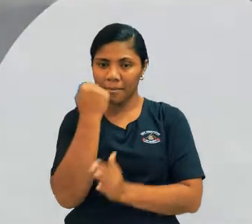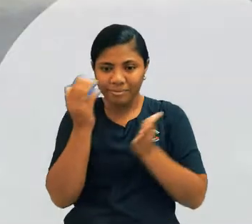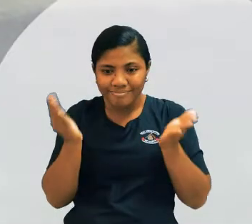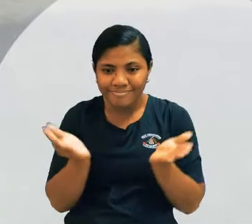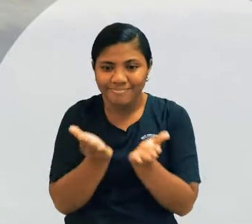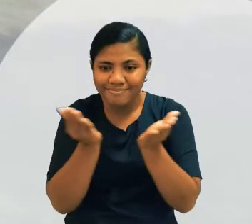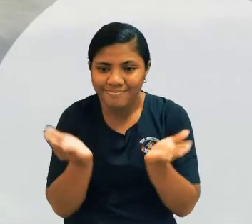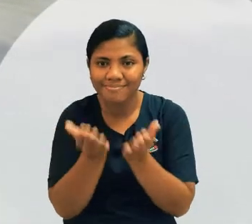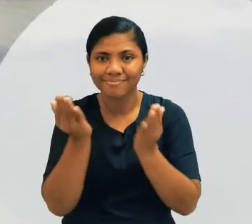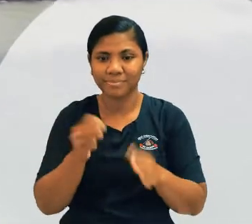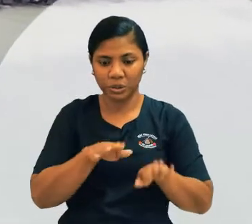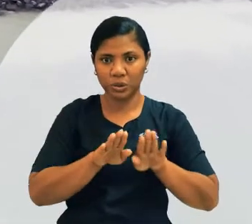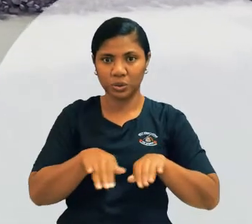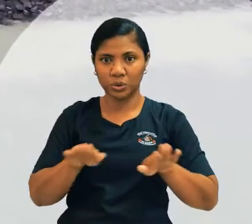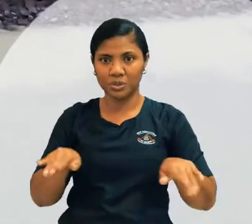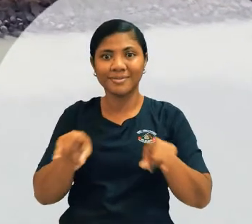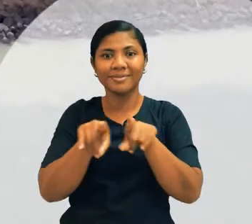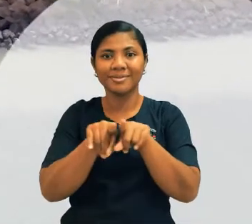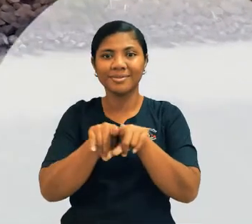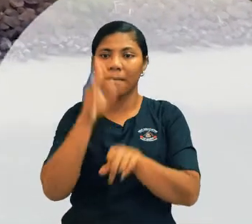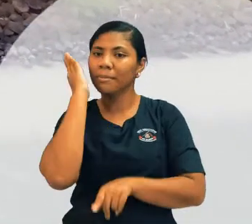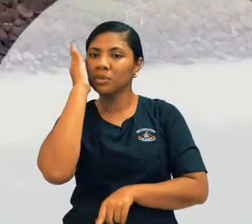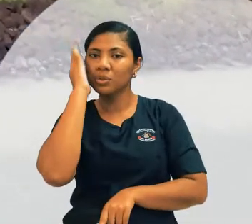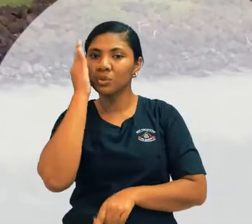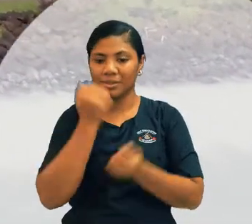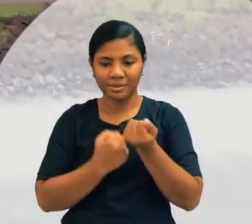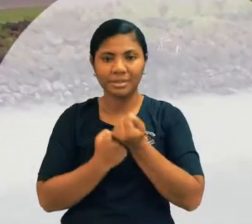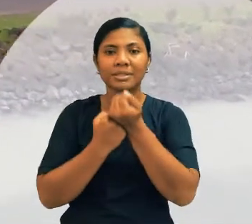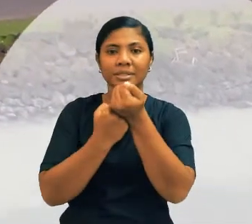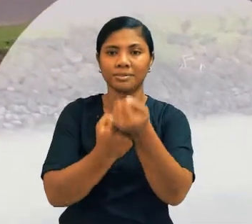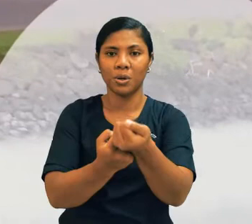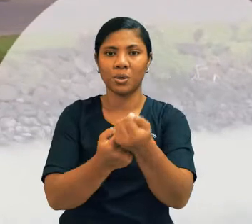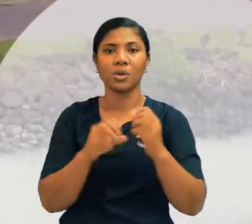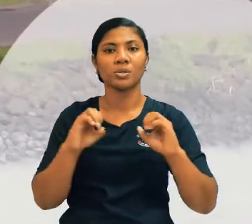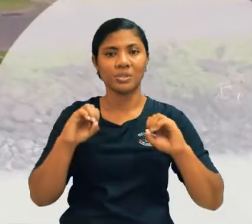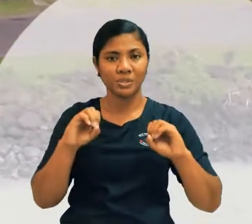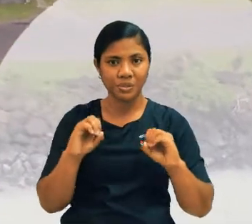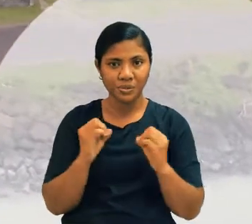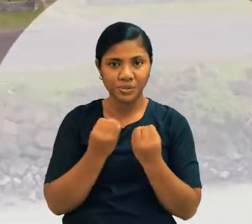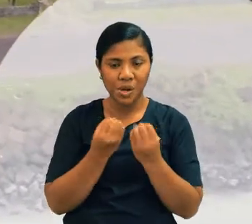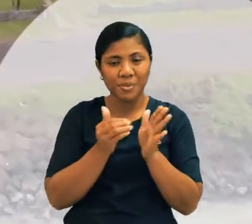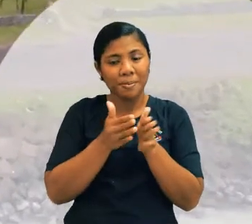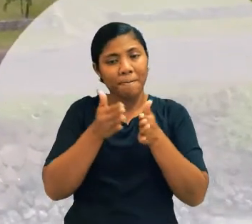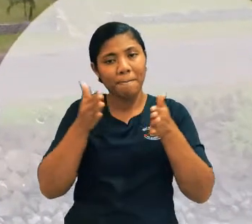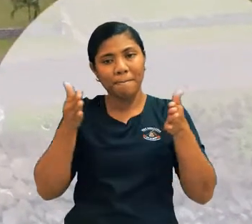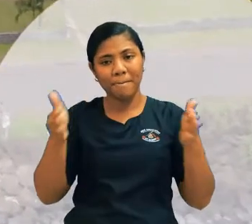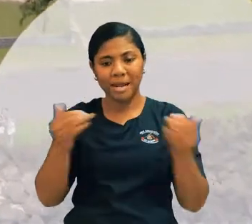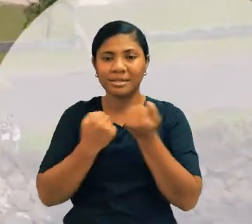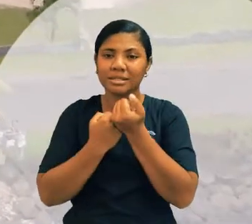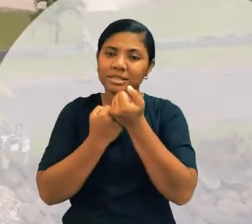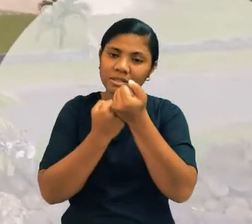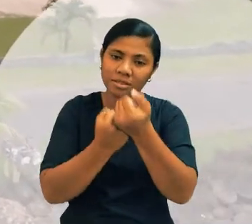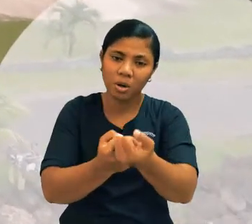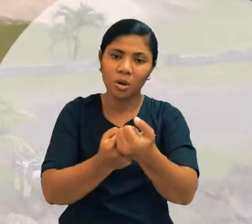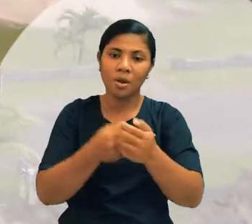After almost 7 weeks at home, during the strictest restrictions under the state of emergency declarations when schools were closed,